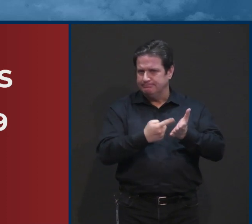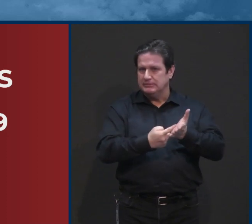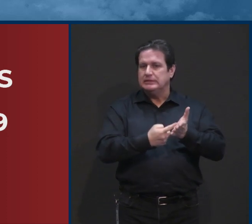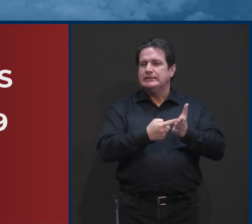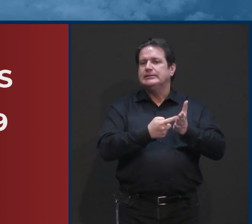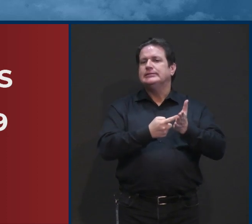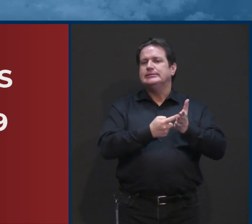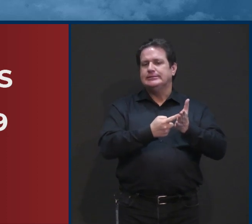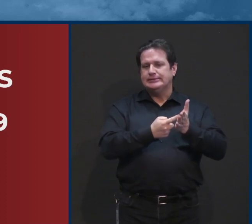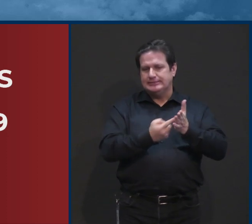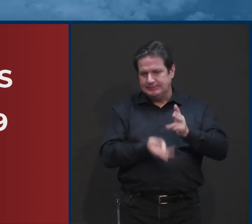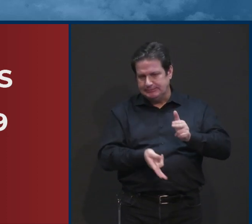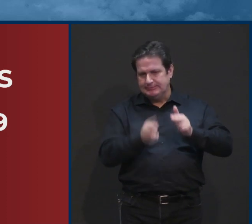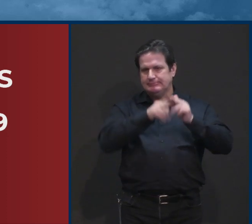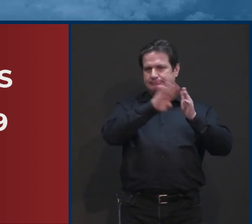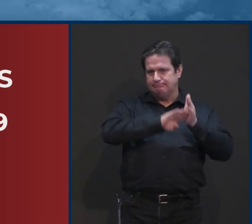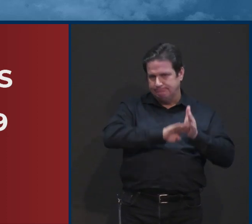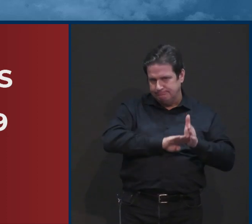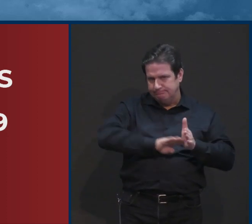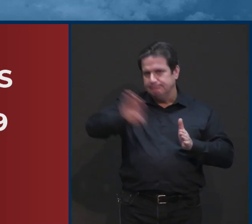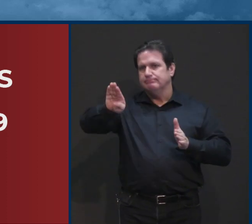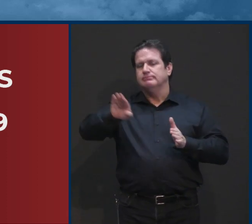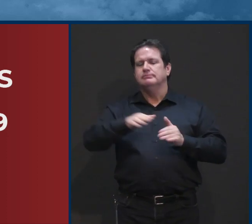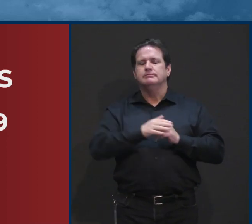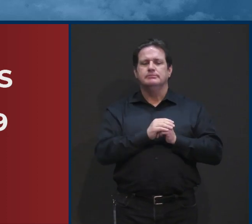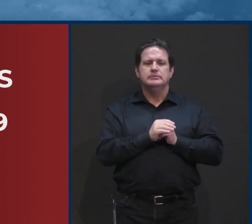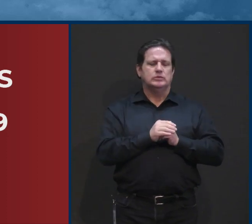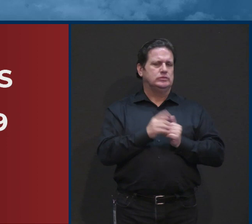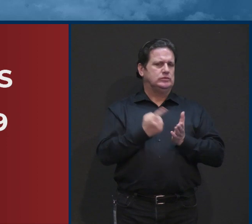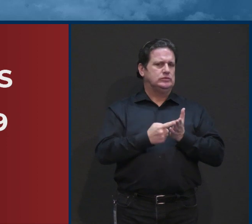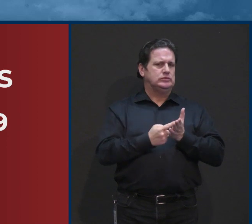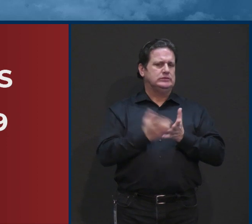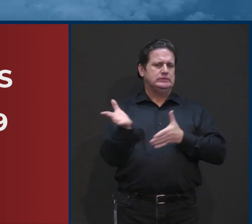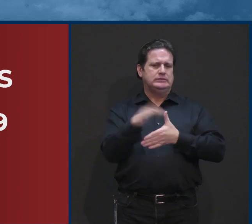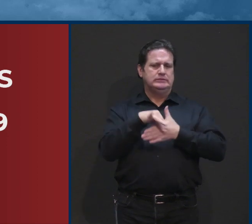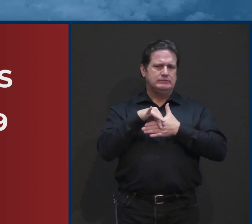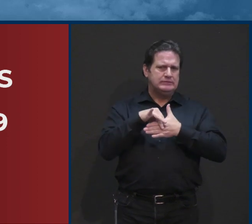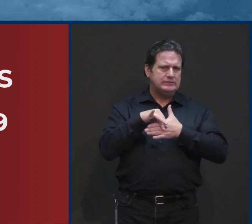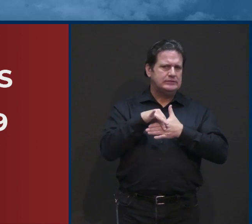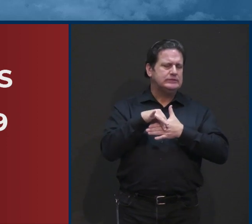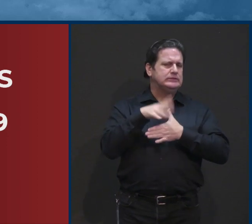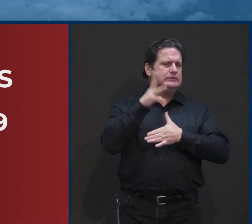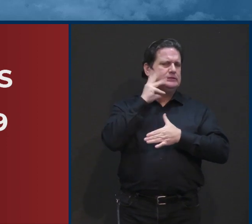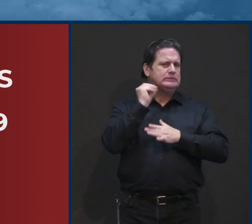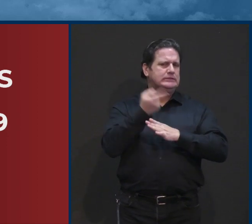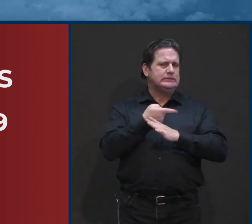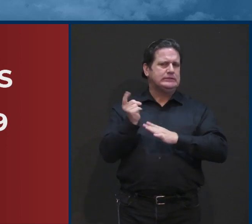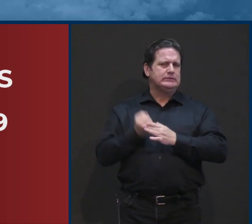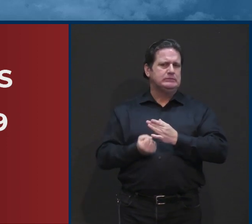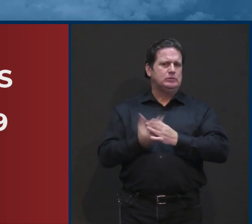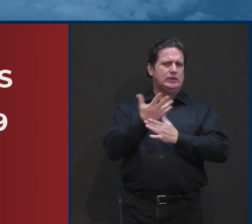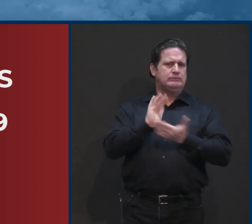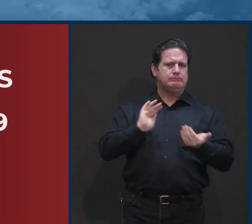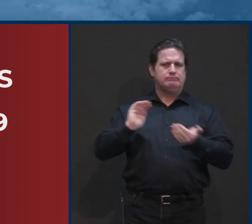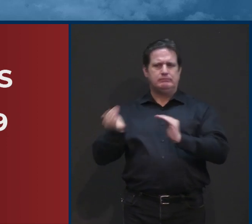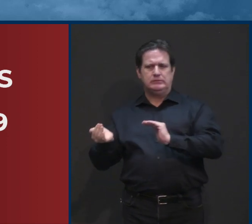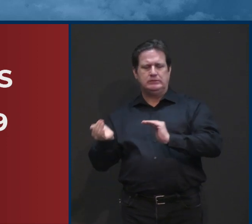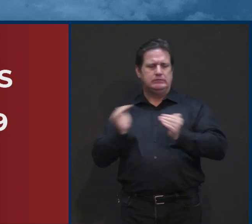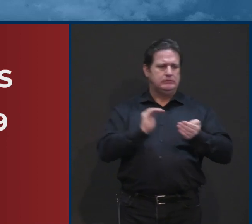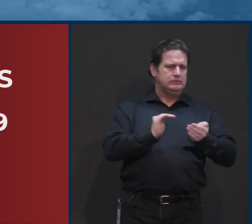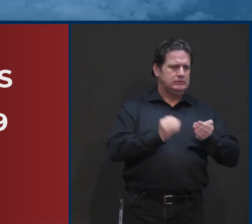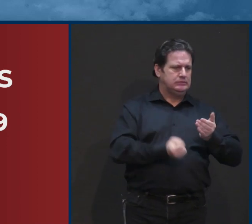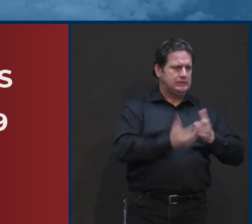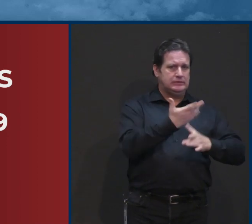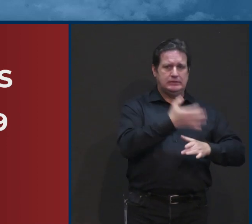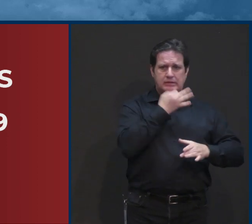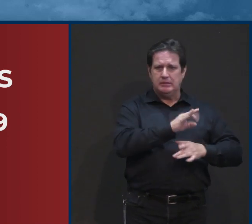upward, and that's a very serious concern. We'll talk about that in the context of what we experienced last spring, the low point